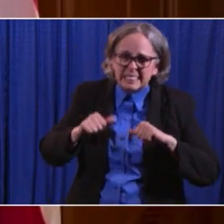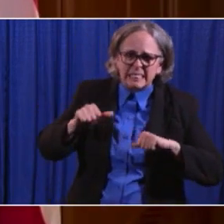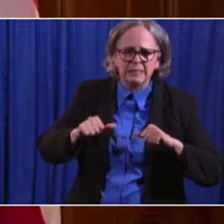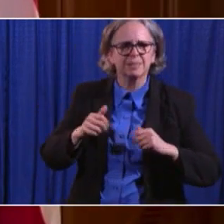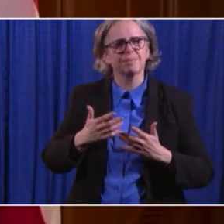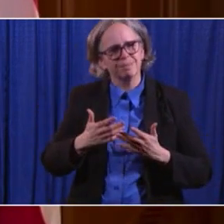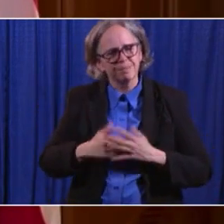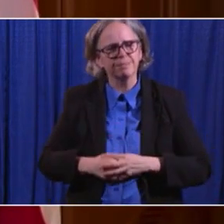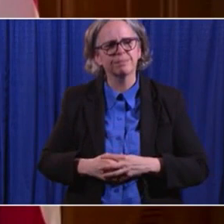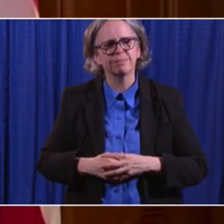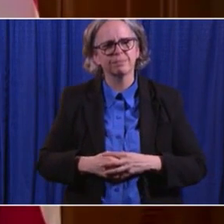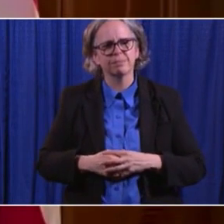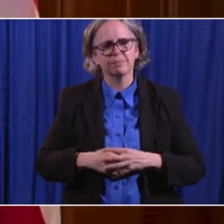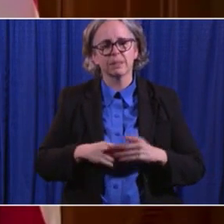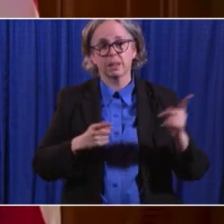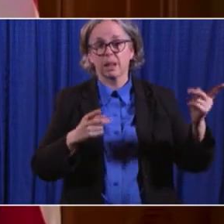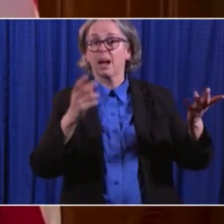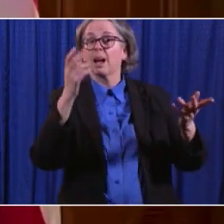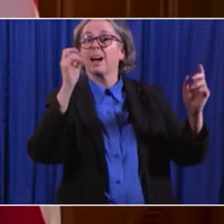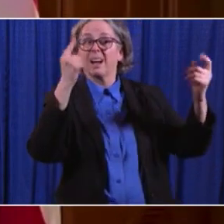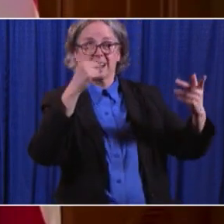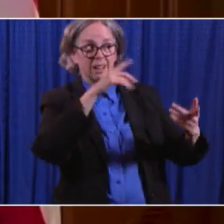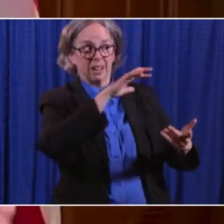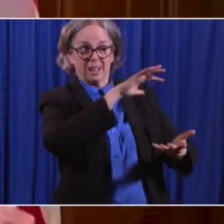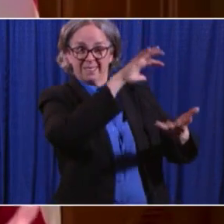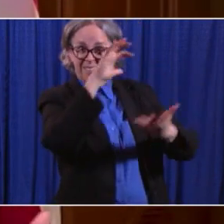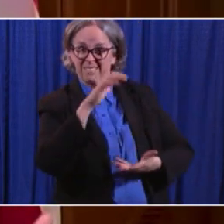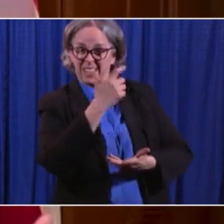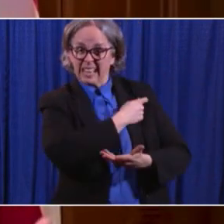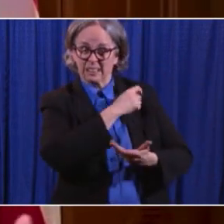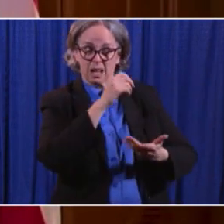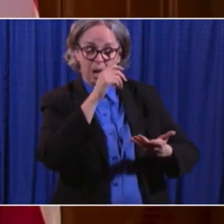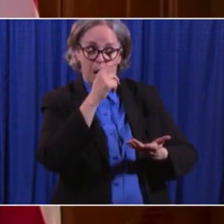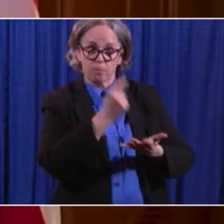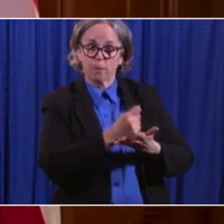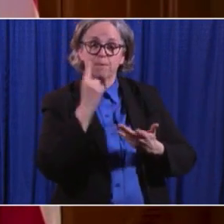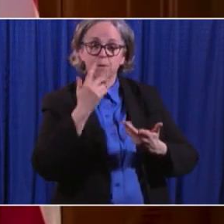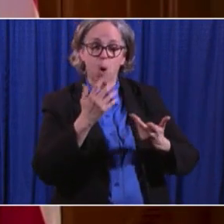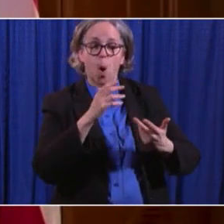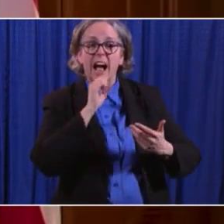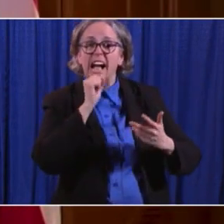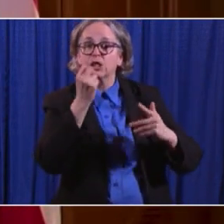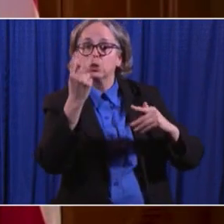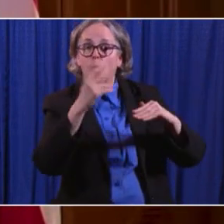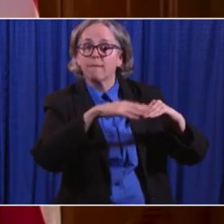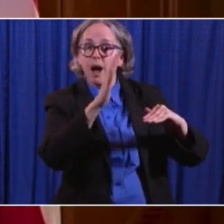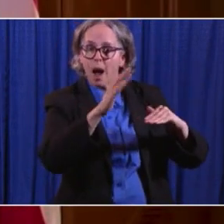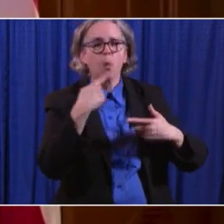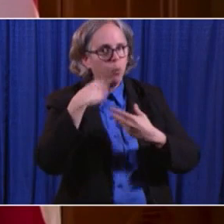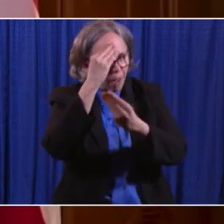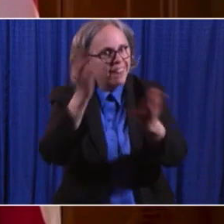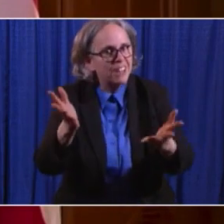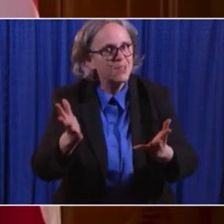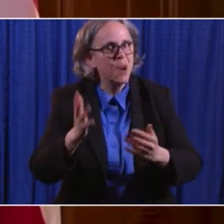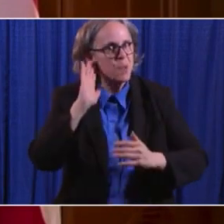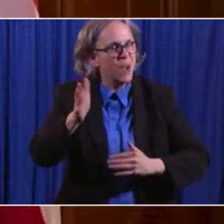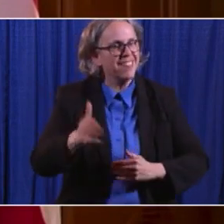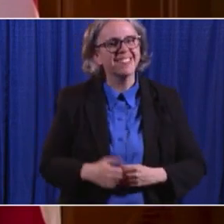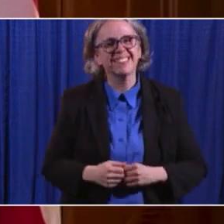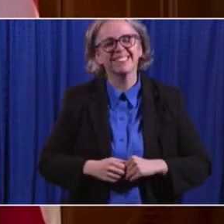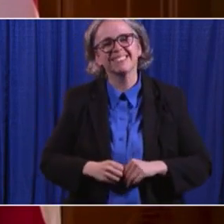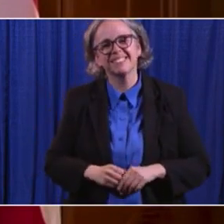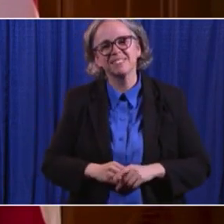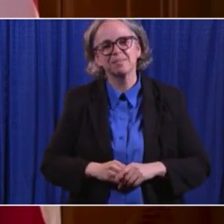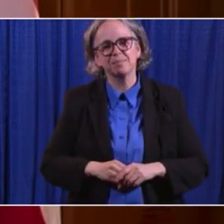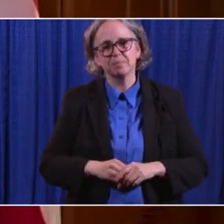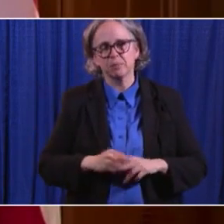is available and it has been approved to vaccinate students of a certain age, then we're